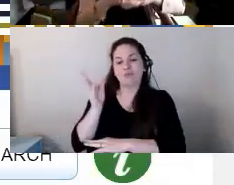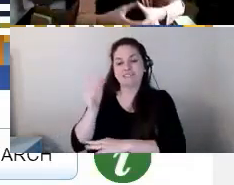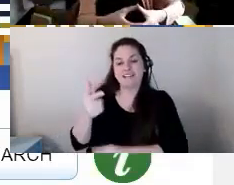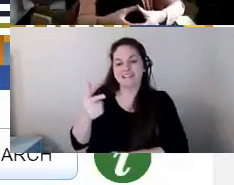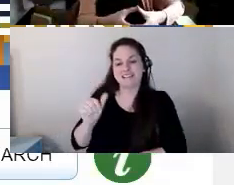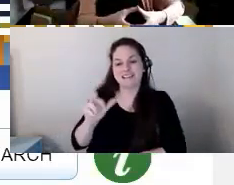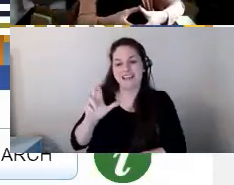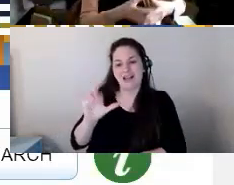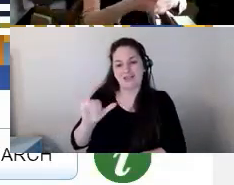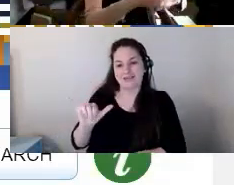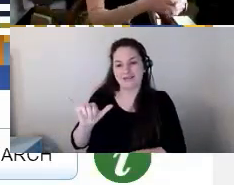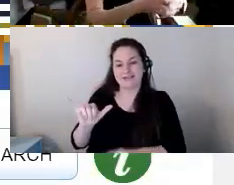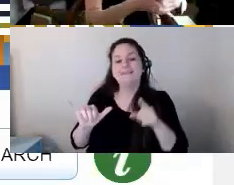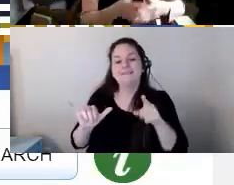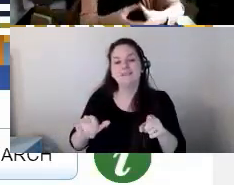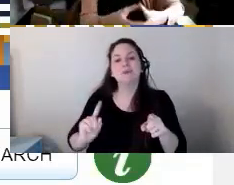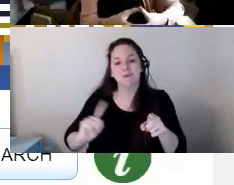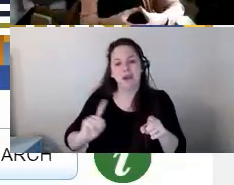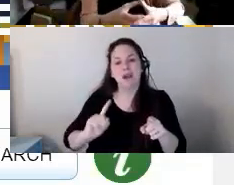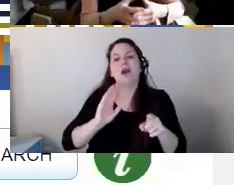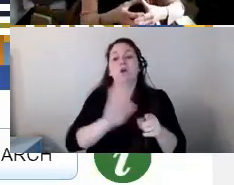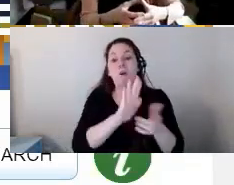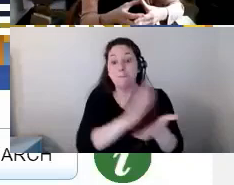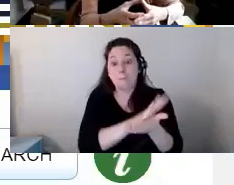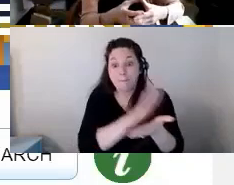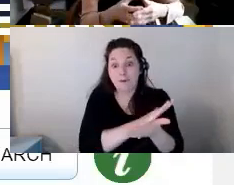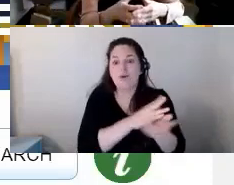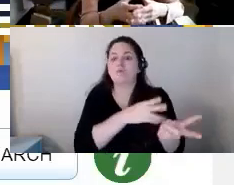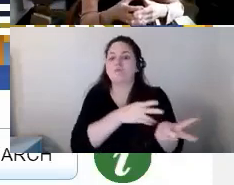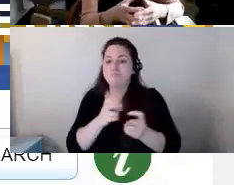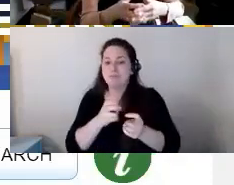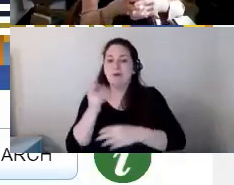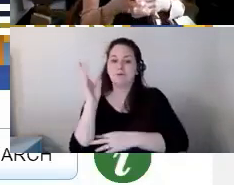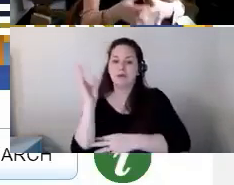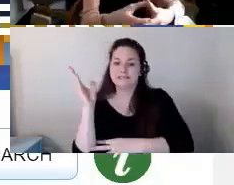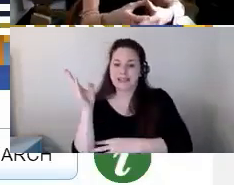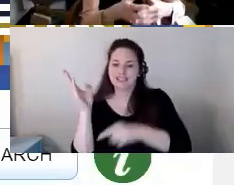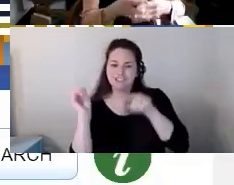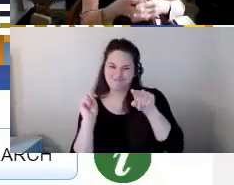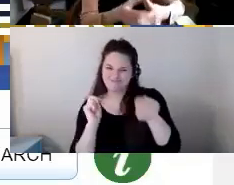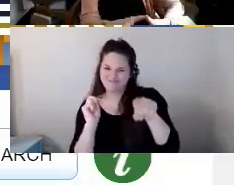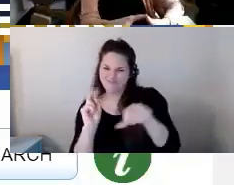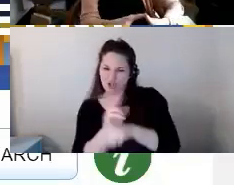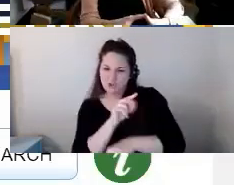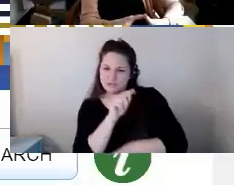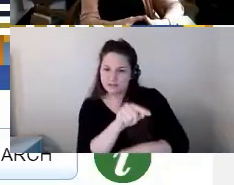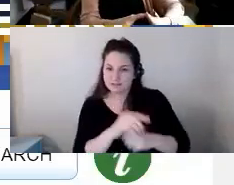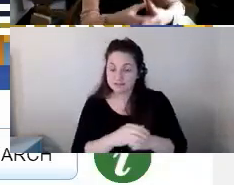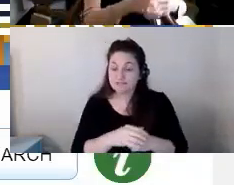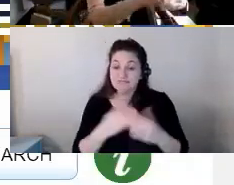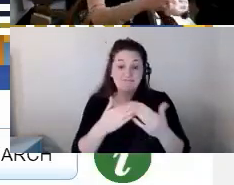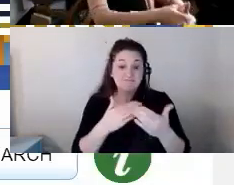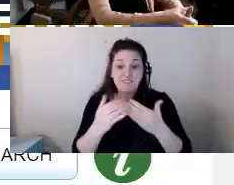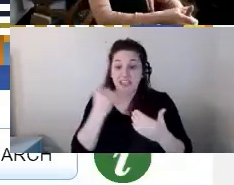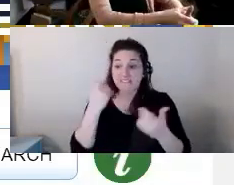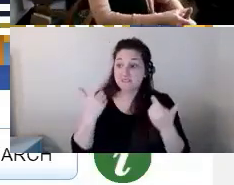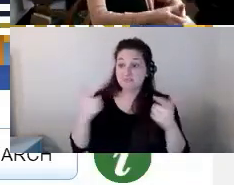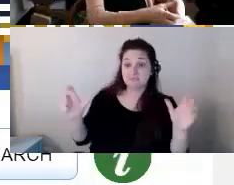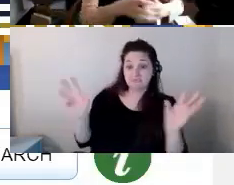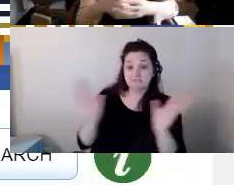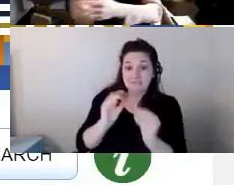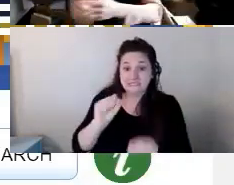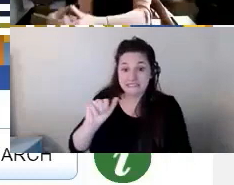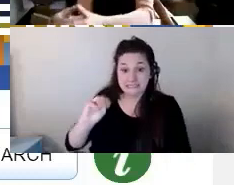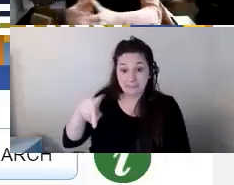your presentation from your paper. And whether you're giving a paper in a symposia, a paper